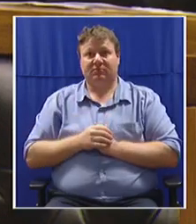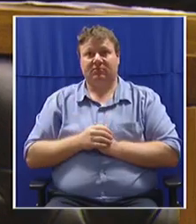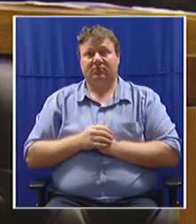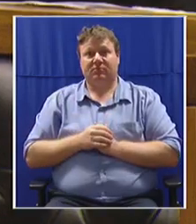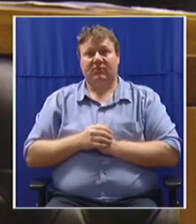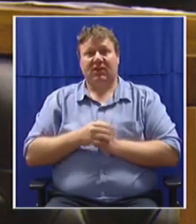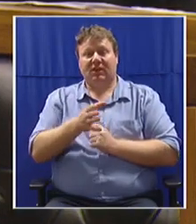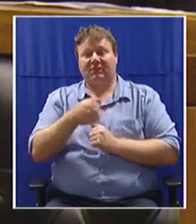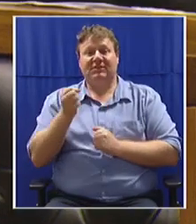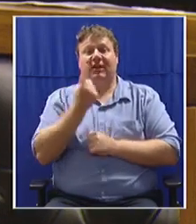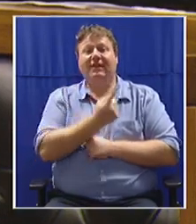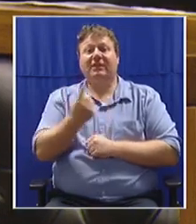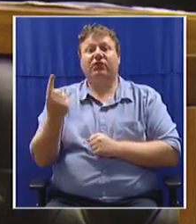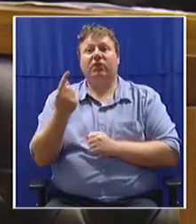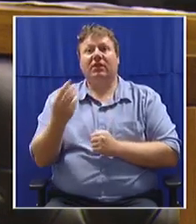Take every young person,